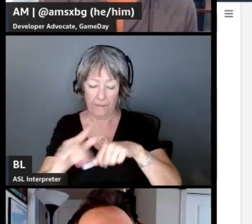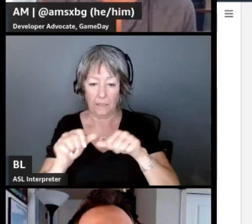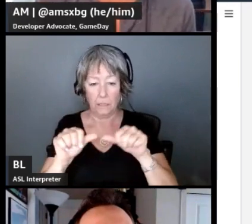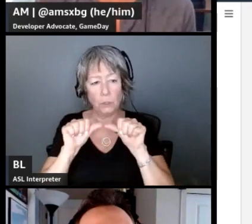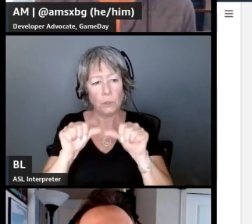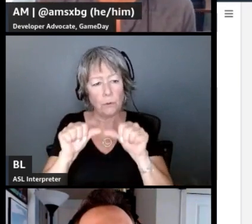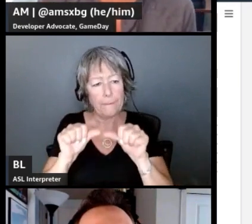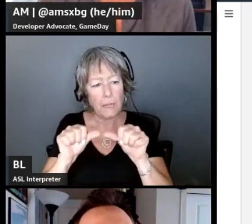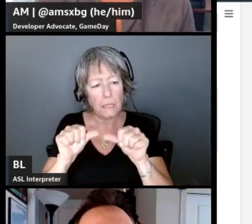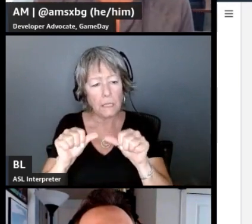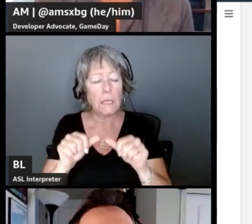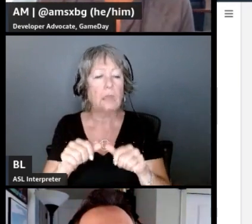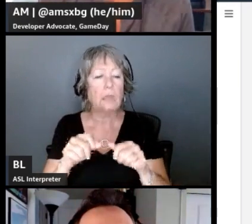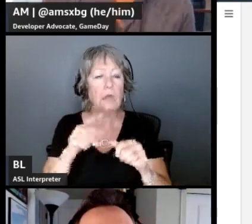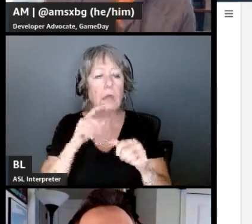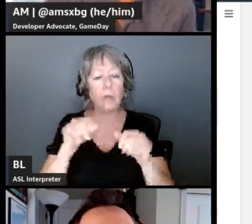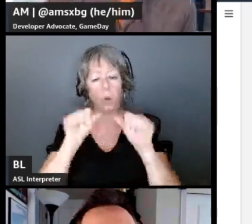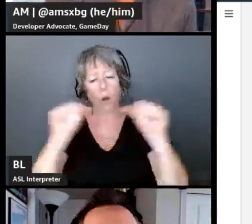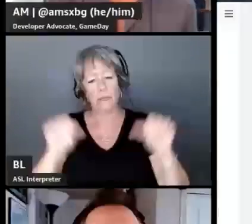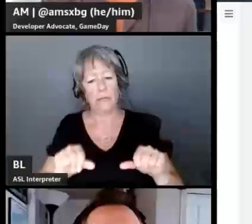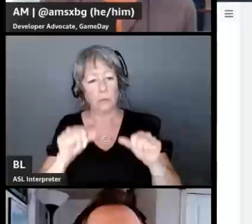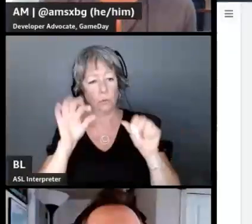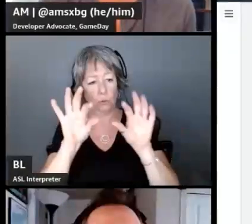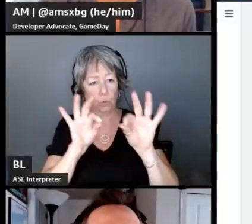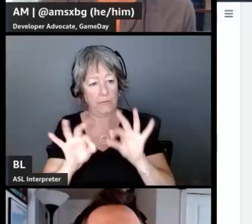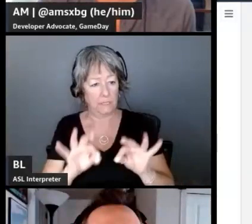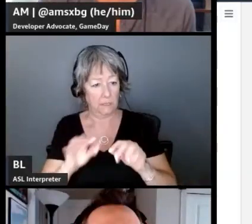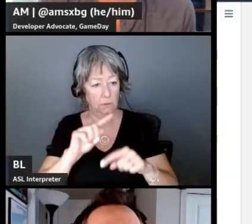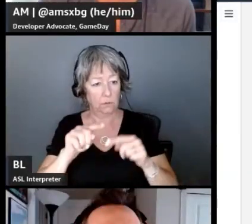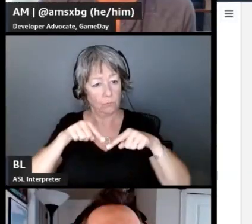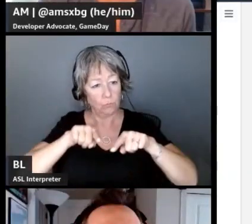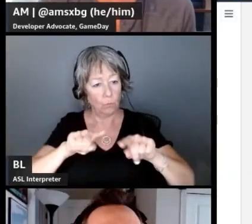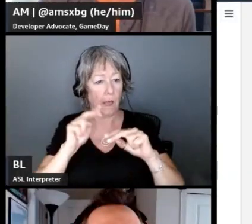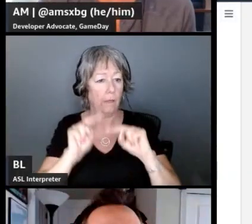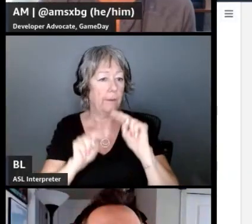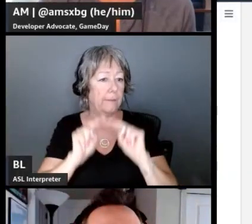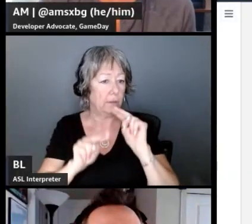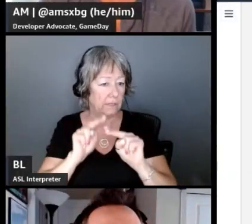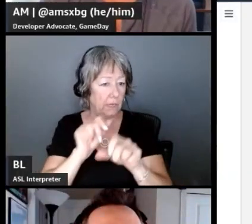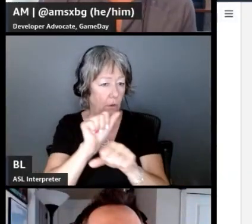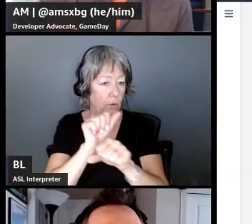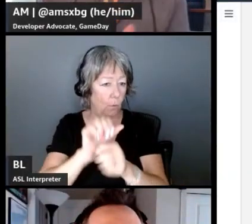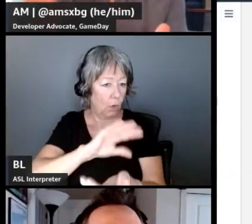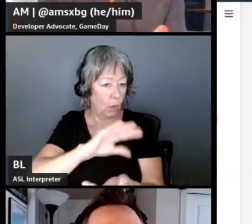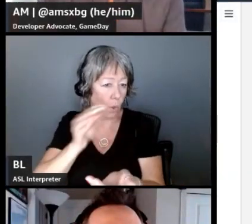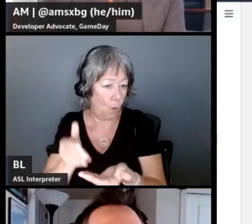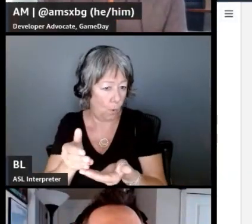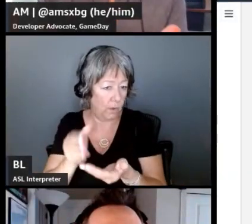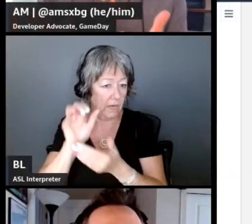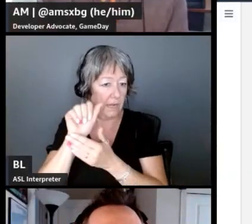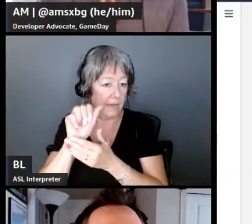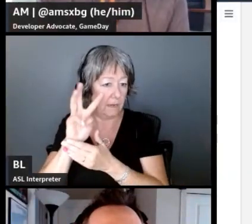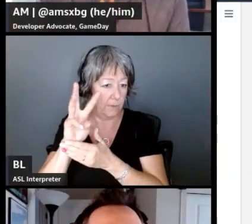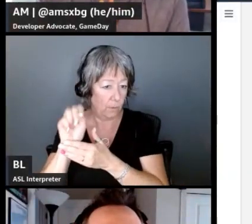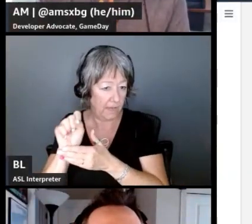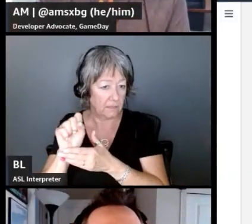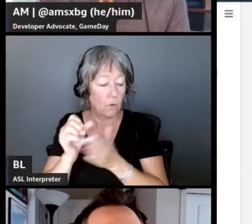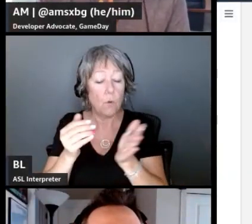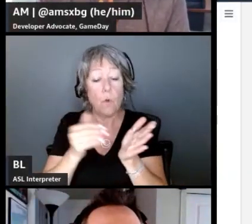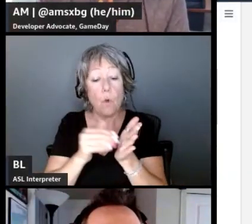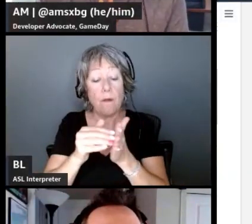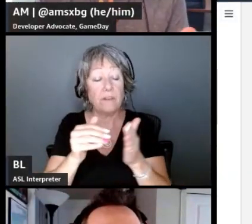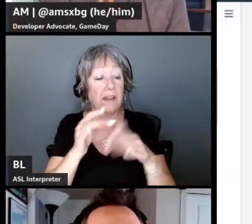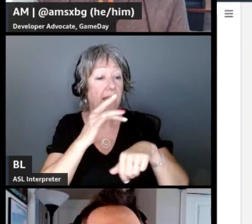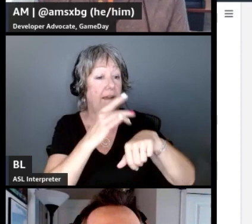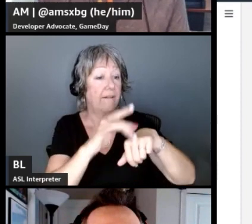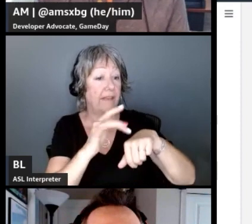like architectural choices when they're building out a workload in AWS, oftentimes availability also